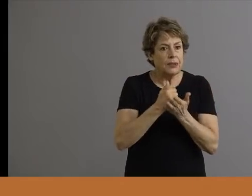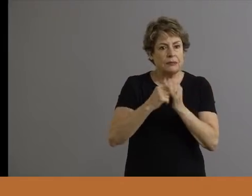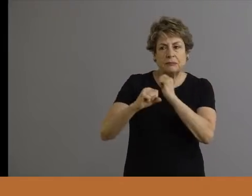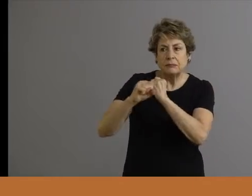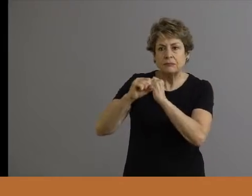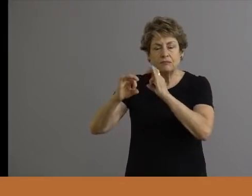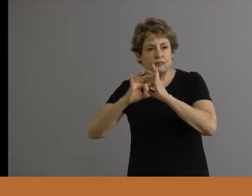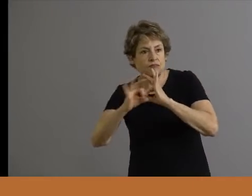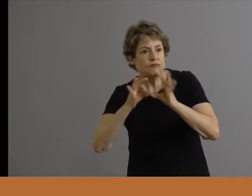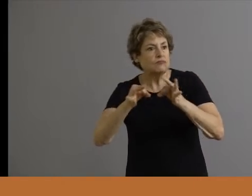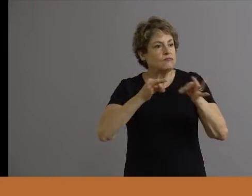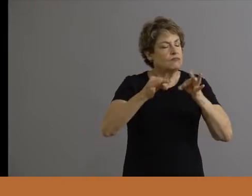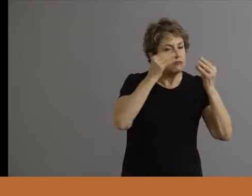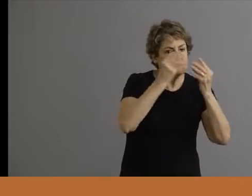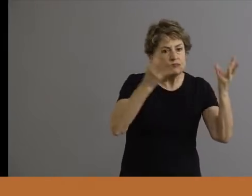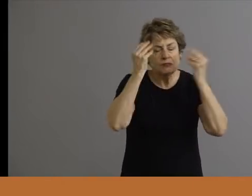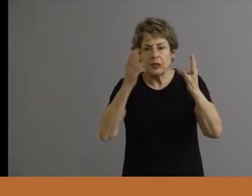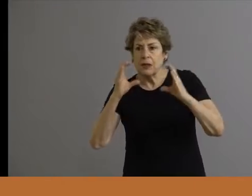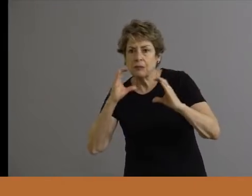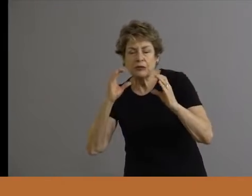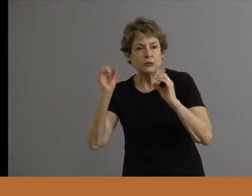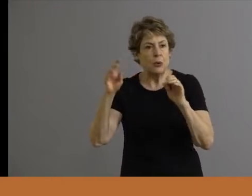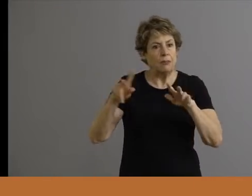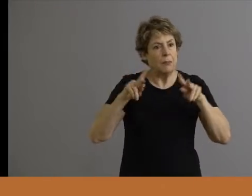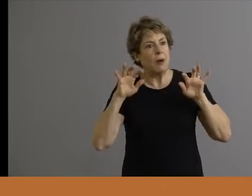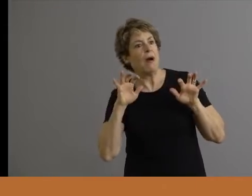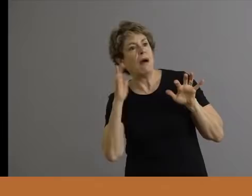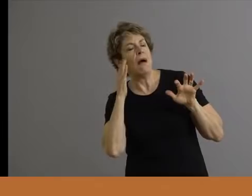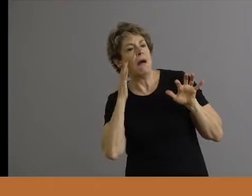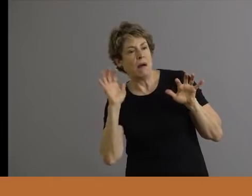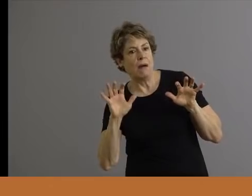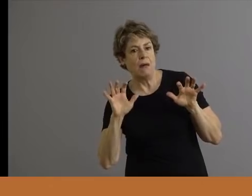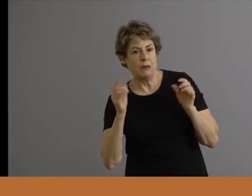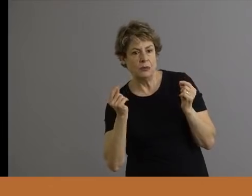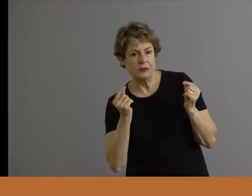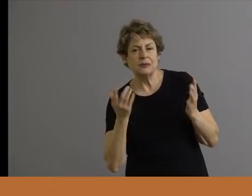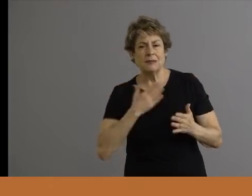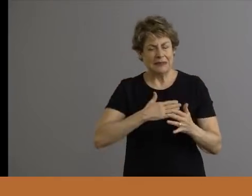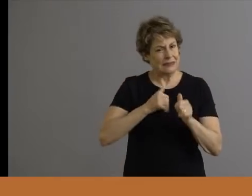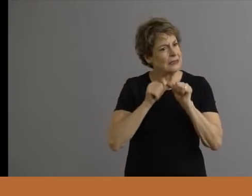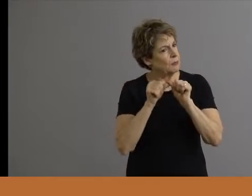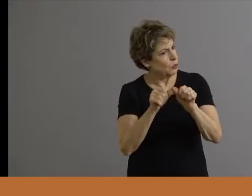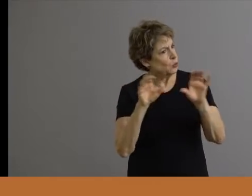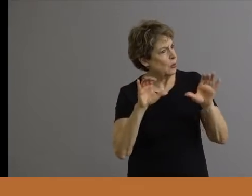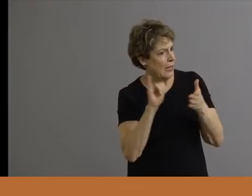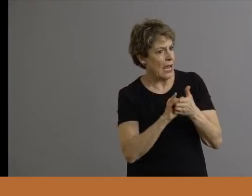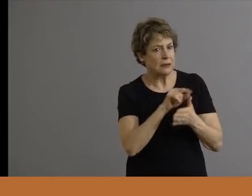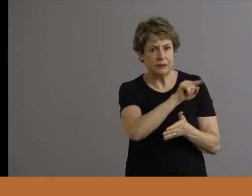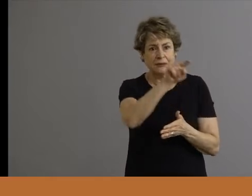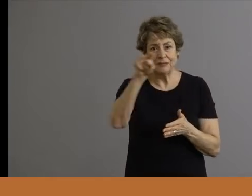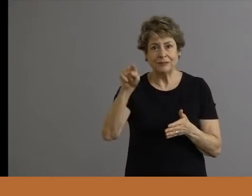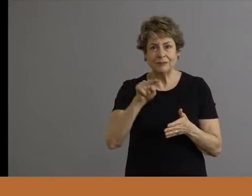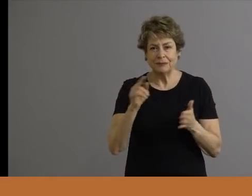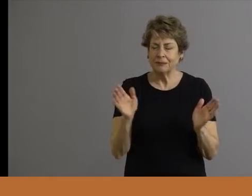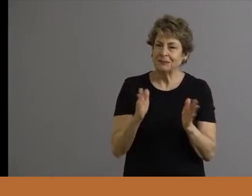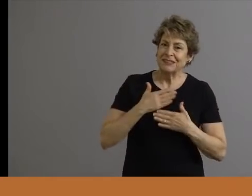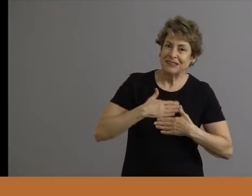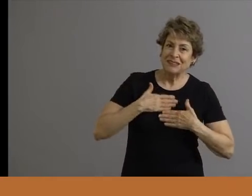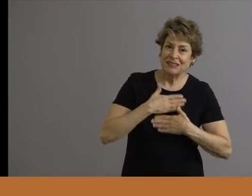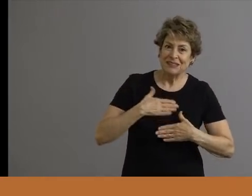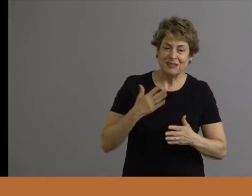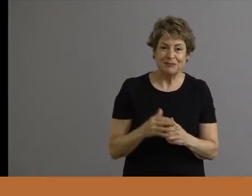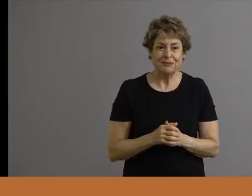are understanding it, and I'm going to ask you to continue to help amplify that message in the reporting